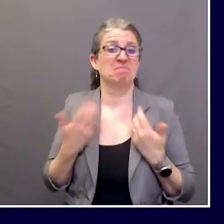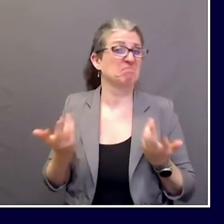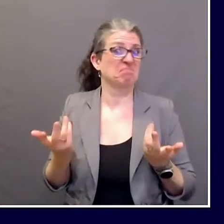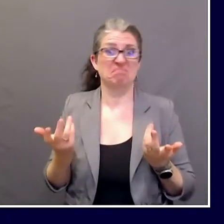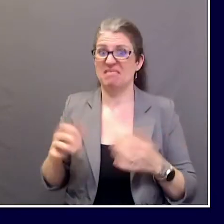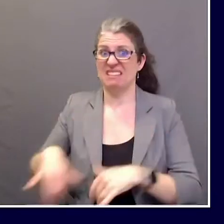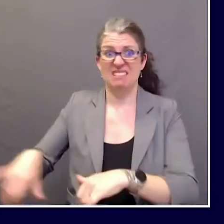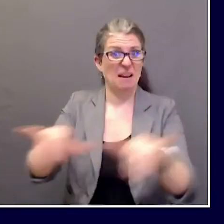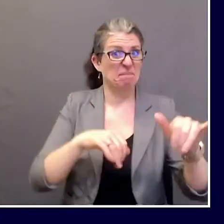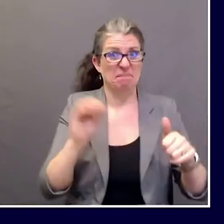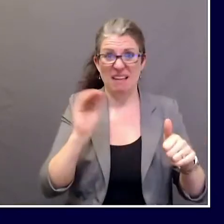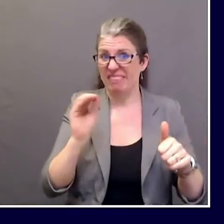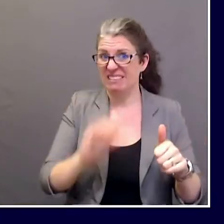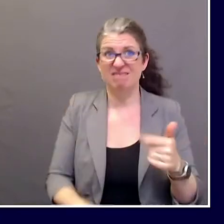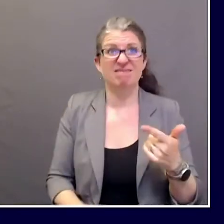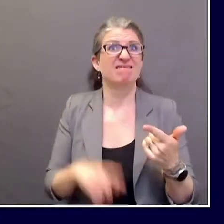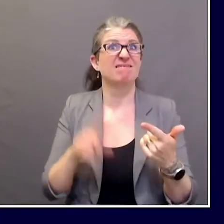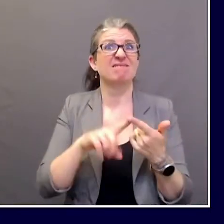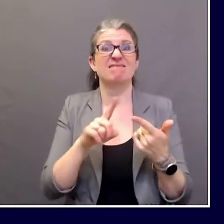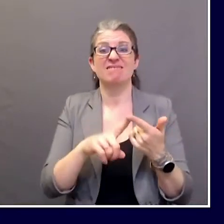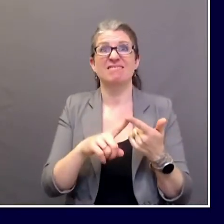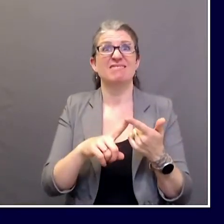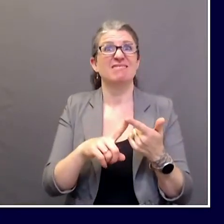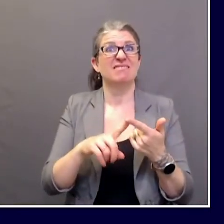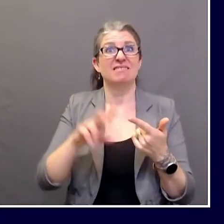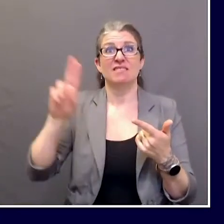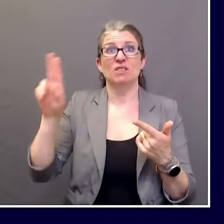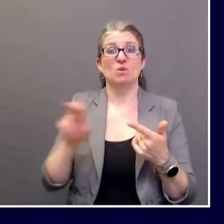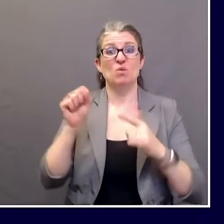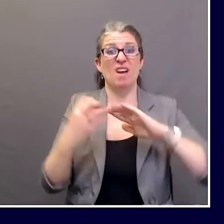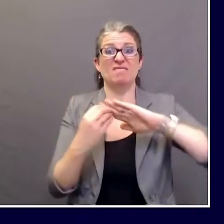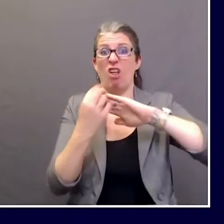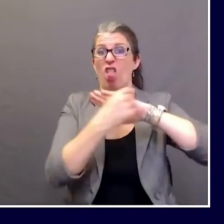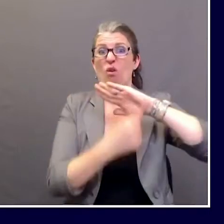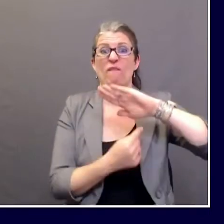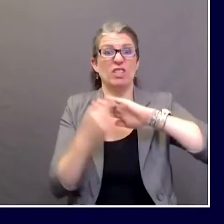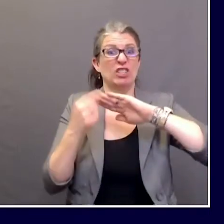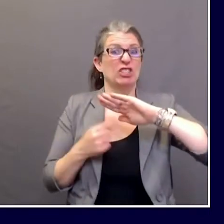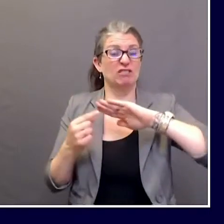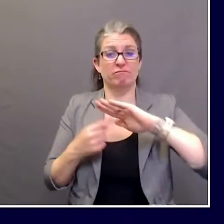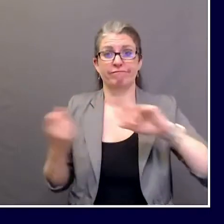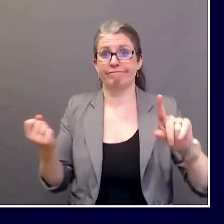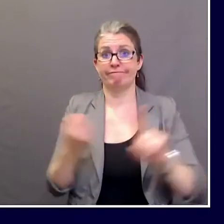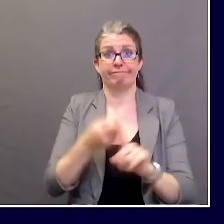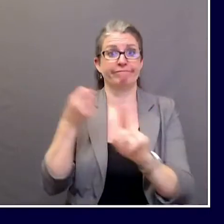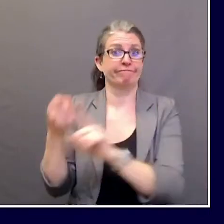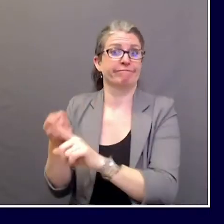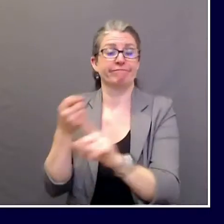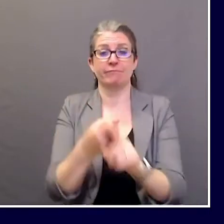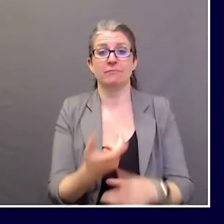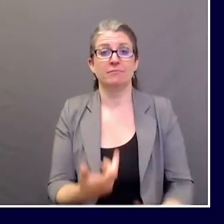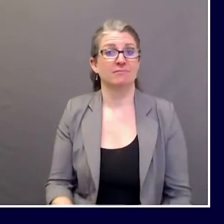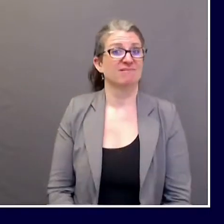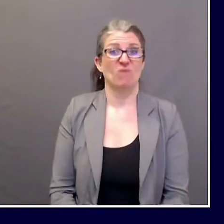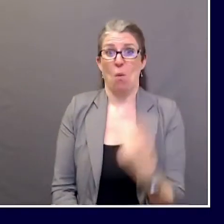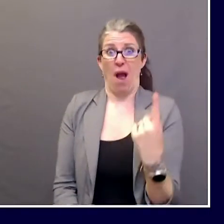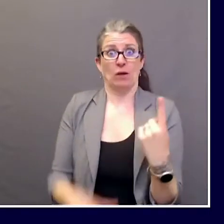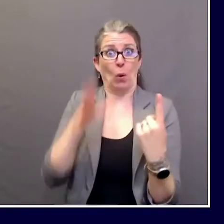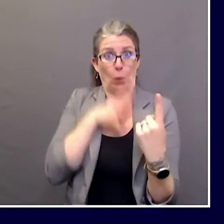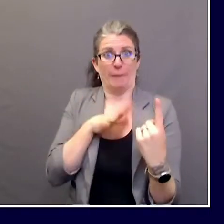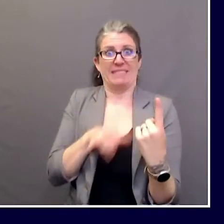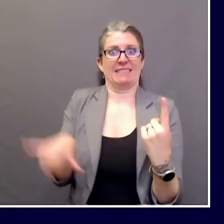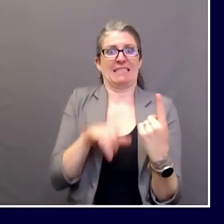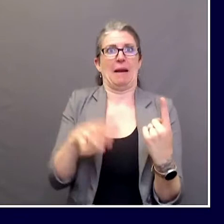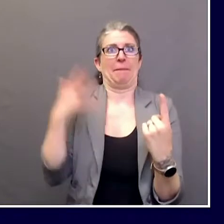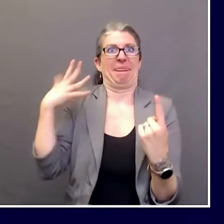We've also asked, and again, a lot of this will be discussed tomorrow, whether any of them or all of them had another common pre-existing